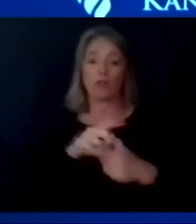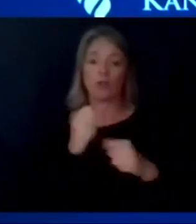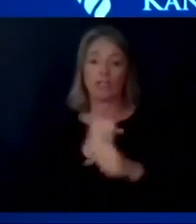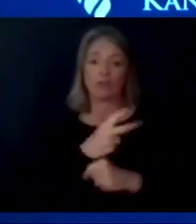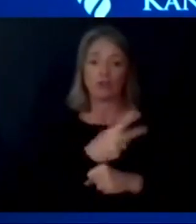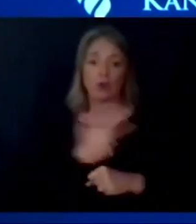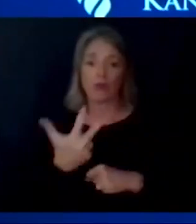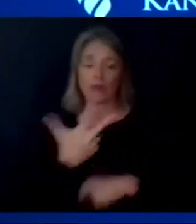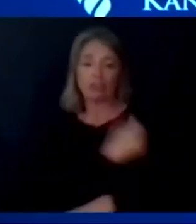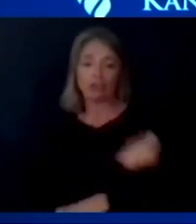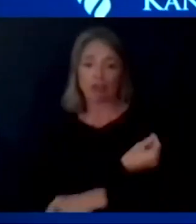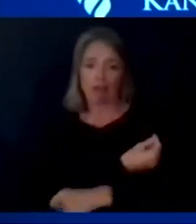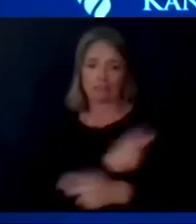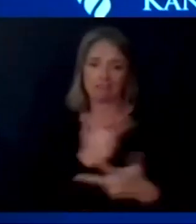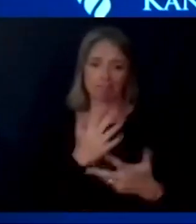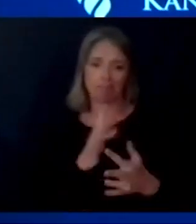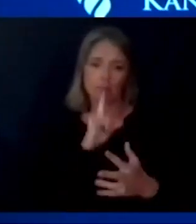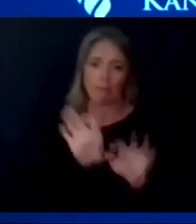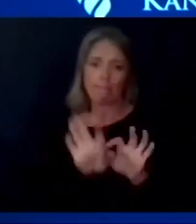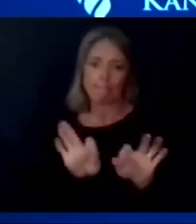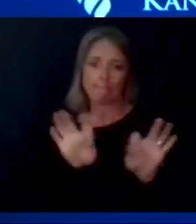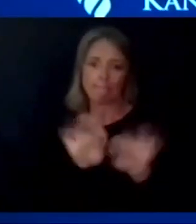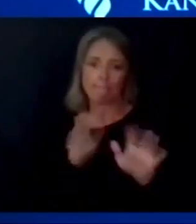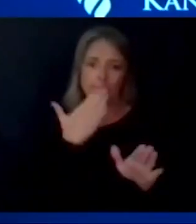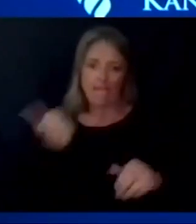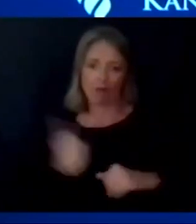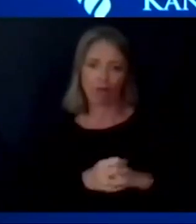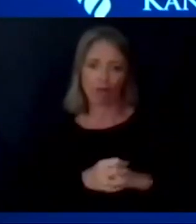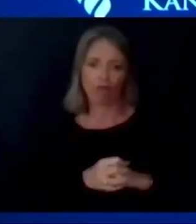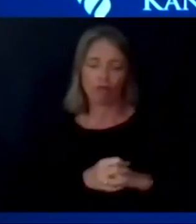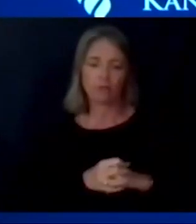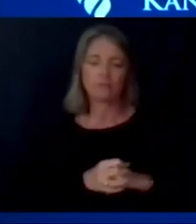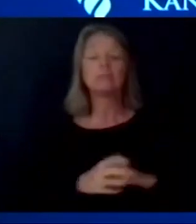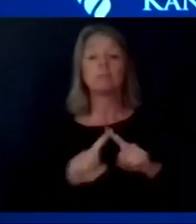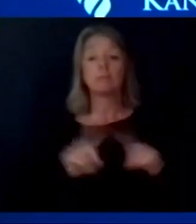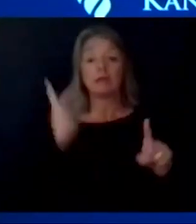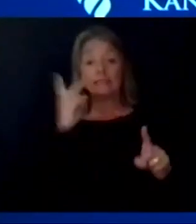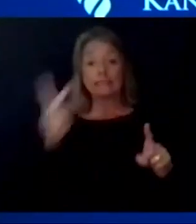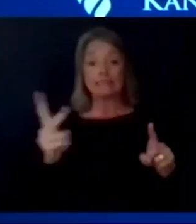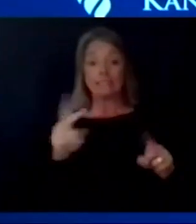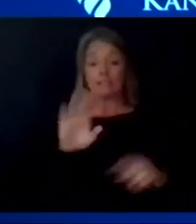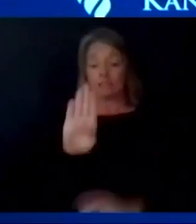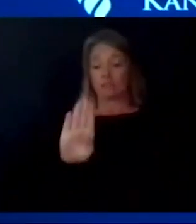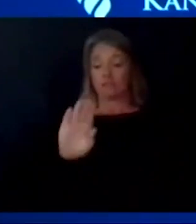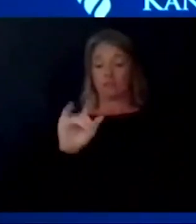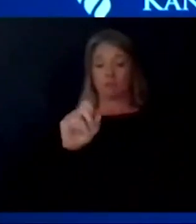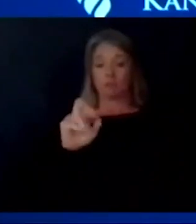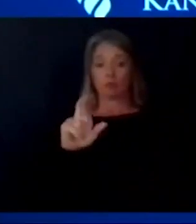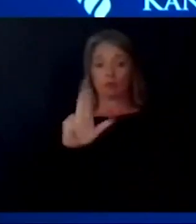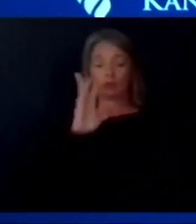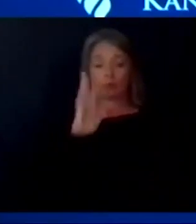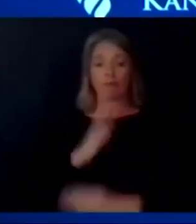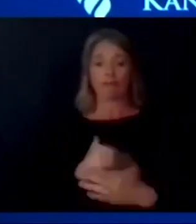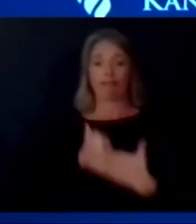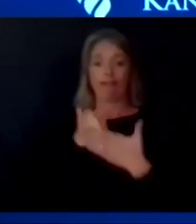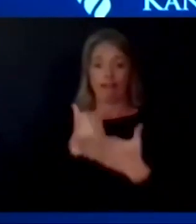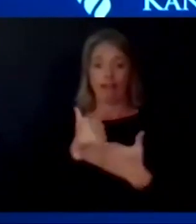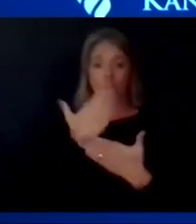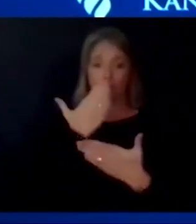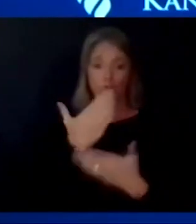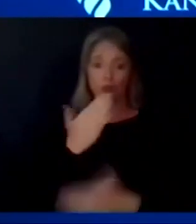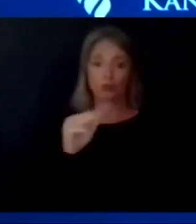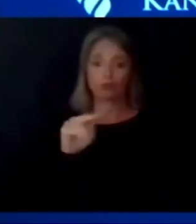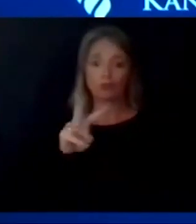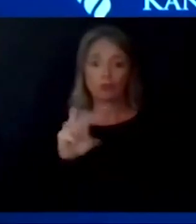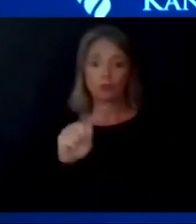so I think that what we're going to see is that series of boosters is going to help. I think it's great news. I do think that people with J&J if you